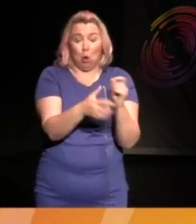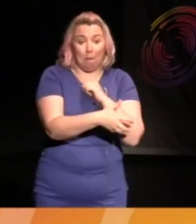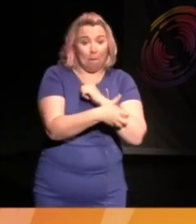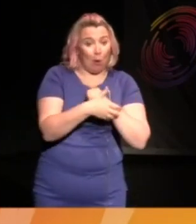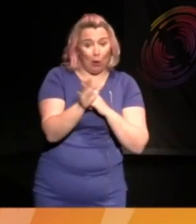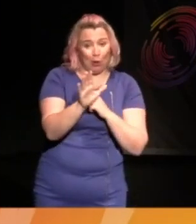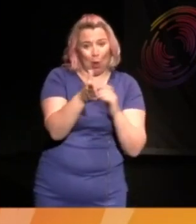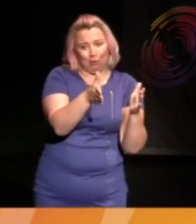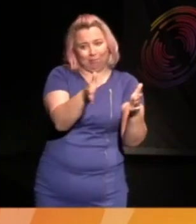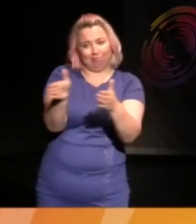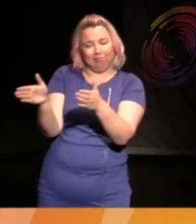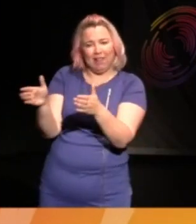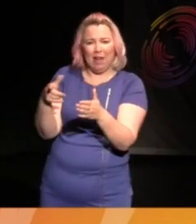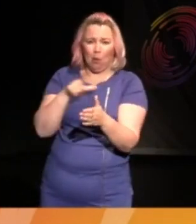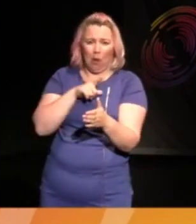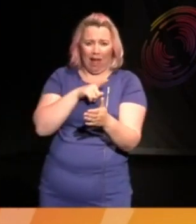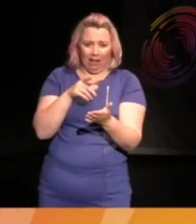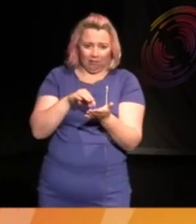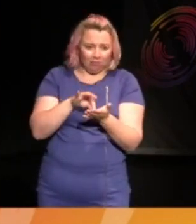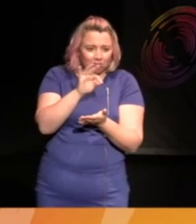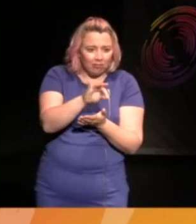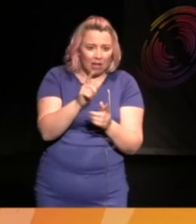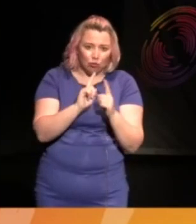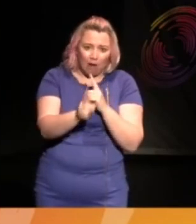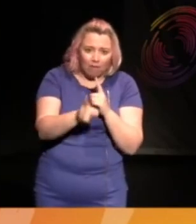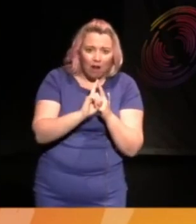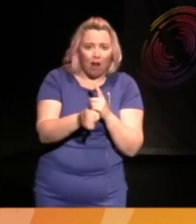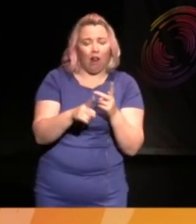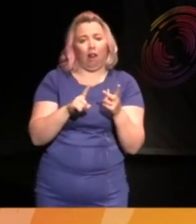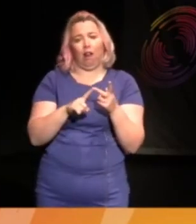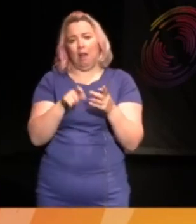this. You've got your travel, you've got your ticket,